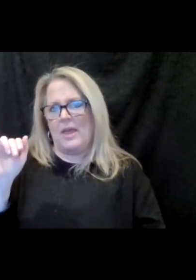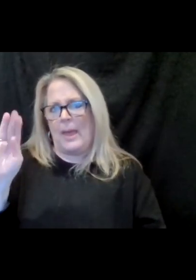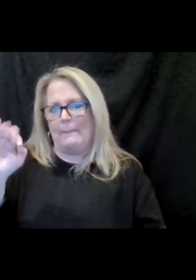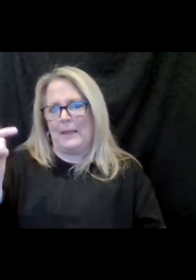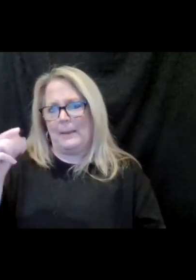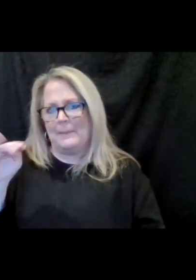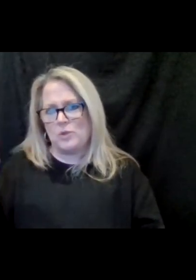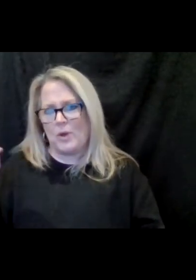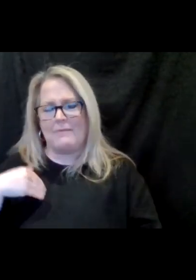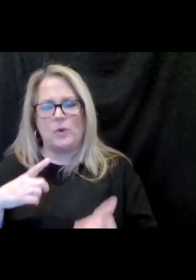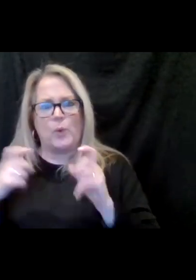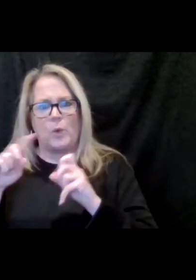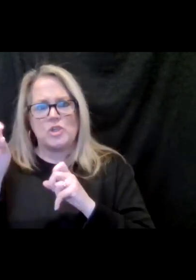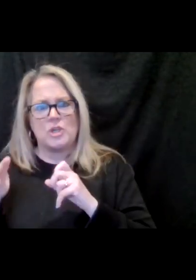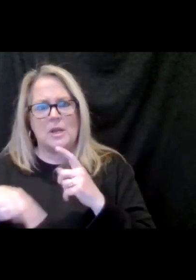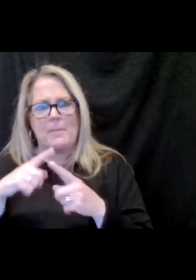question on how